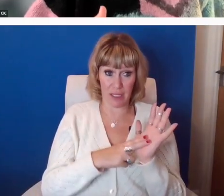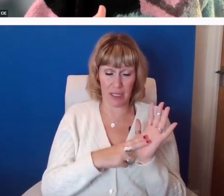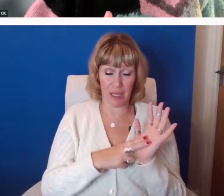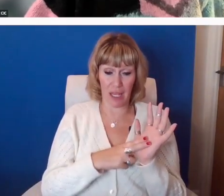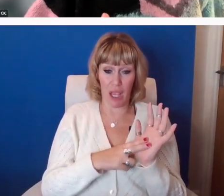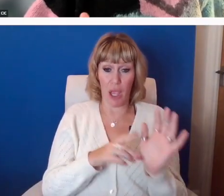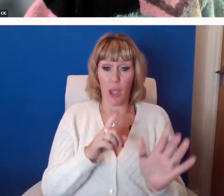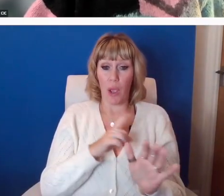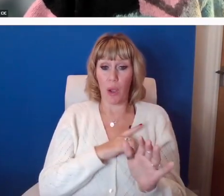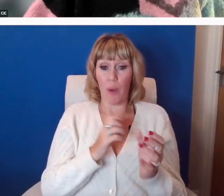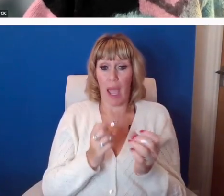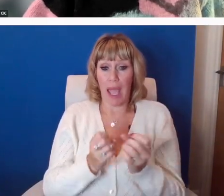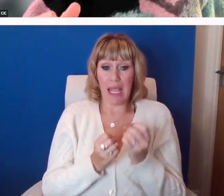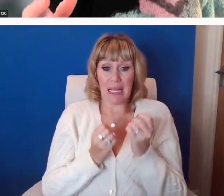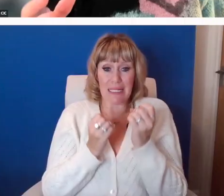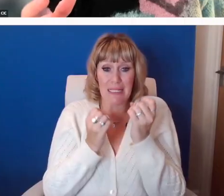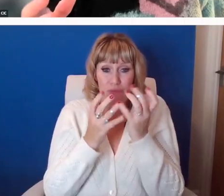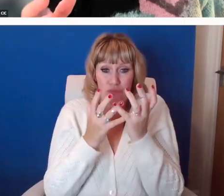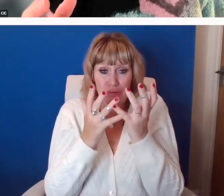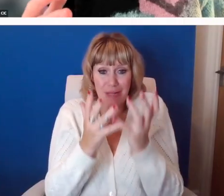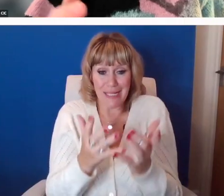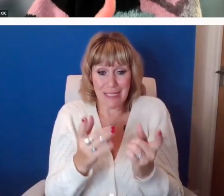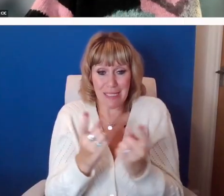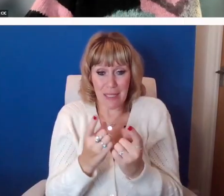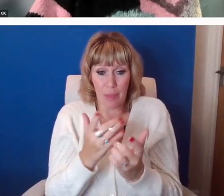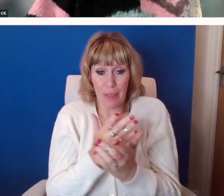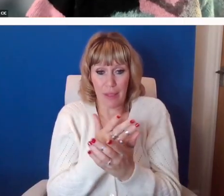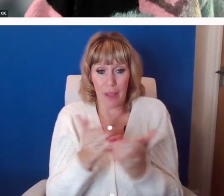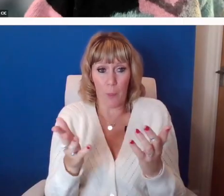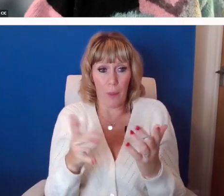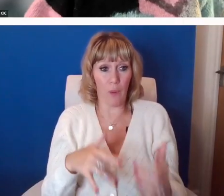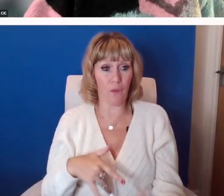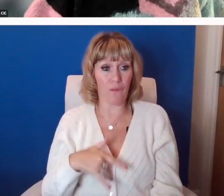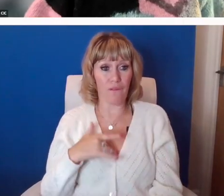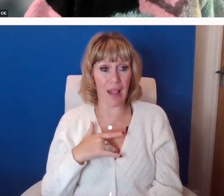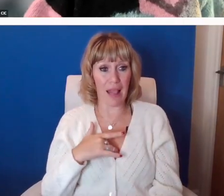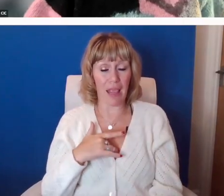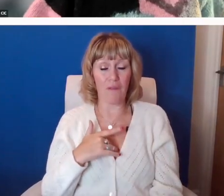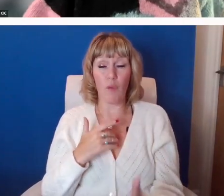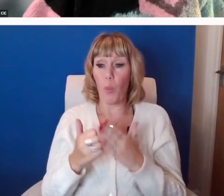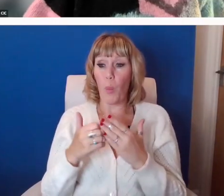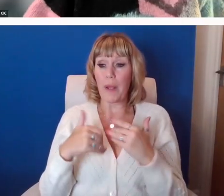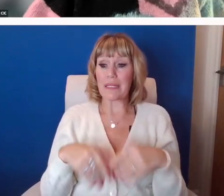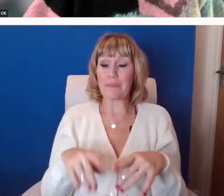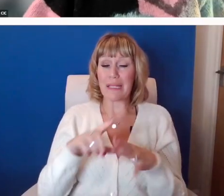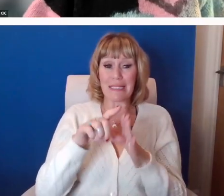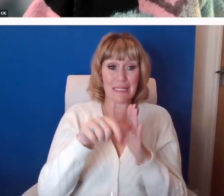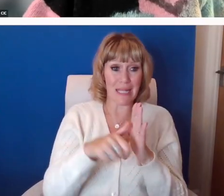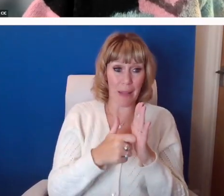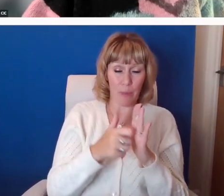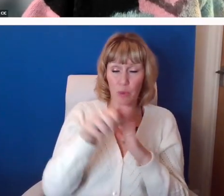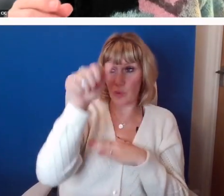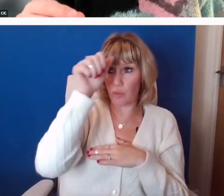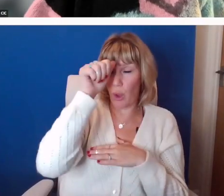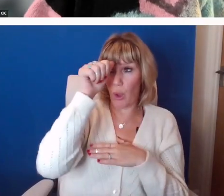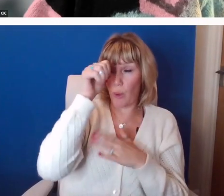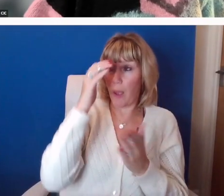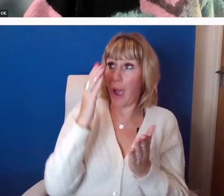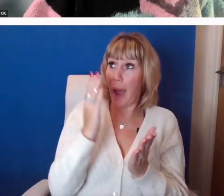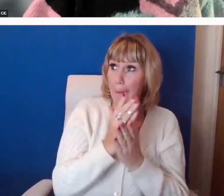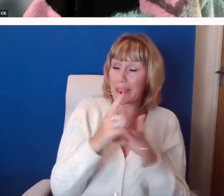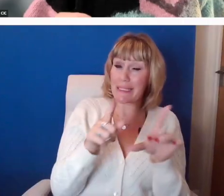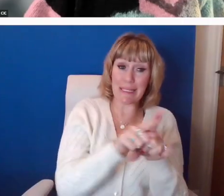expresses something that we all feel. If we've always been disabled, we know that we're just like everybody else. And if we've